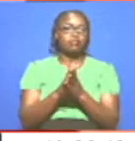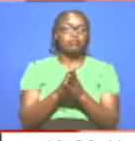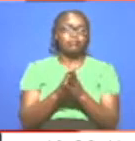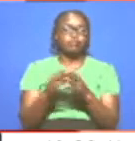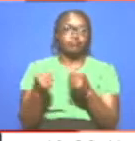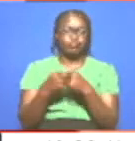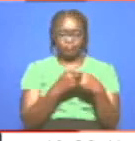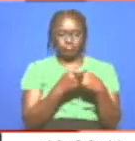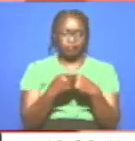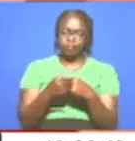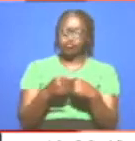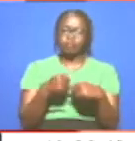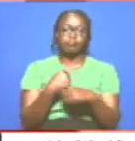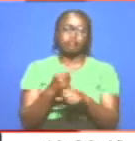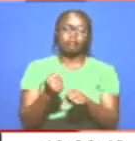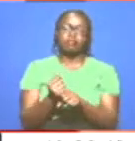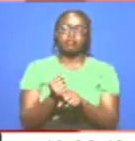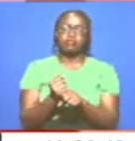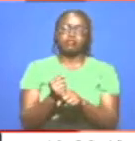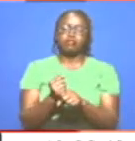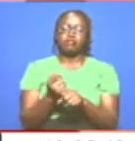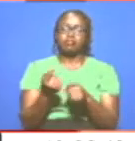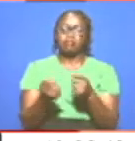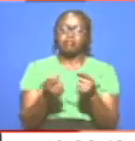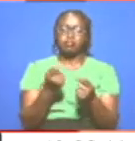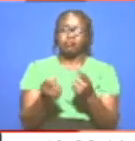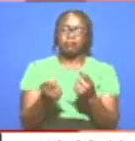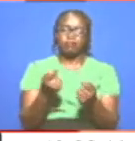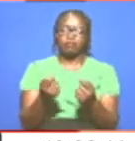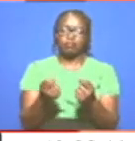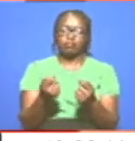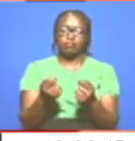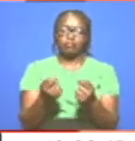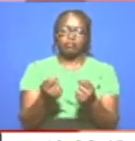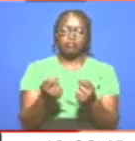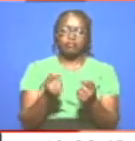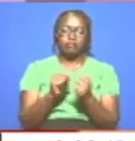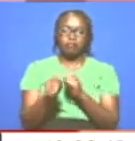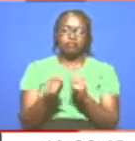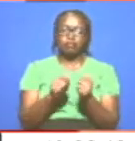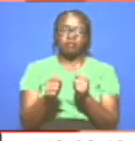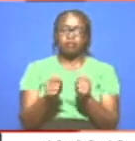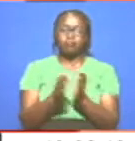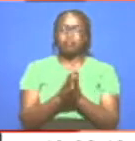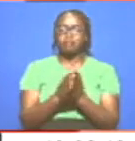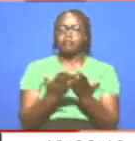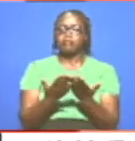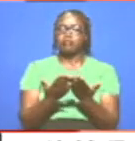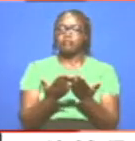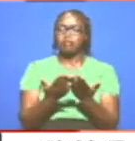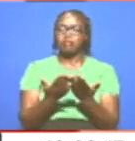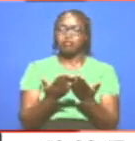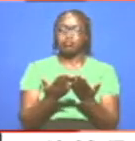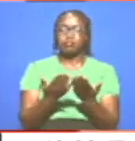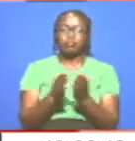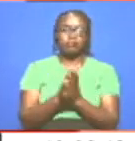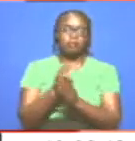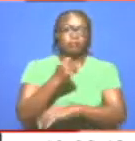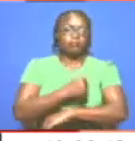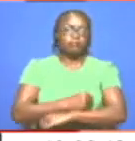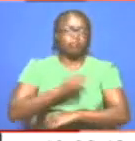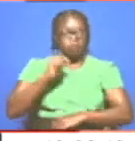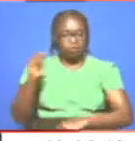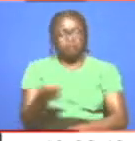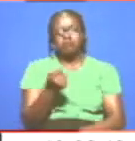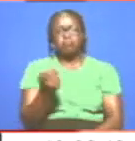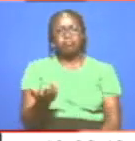will make it a little bit more competitive in terms of, now you love school cricket, then from school cricket you